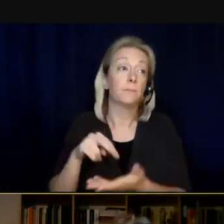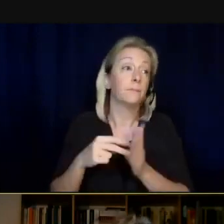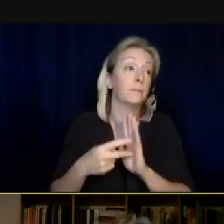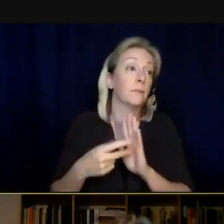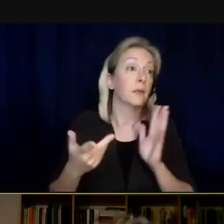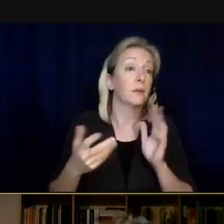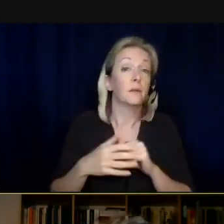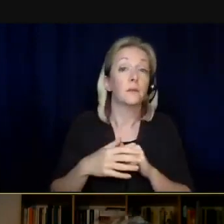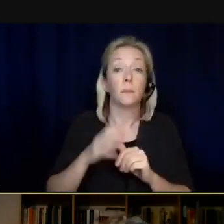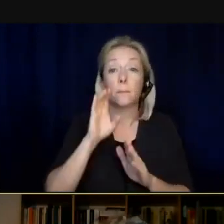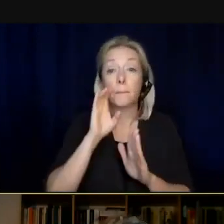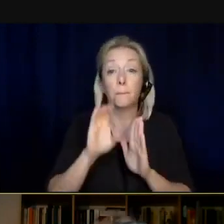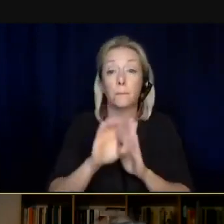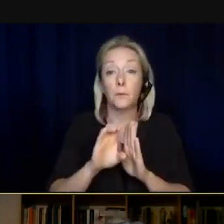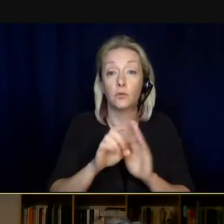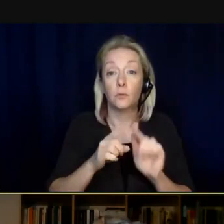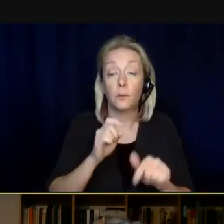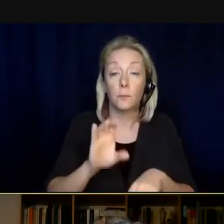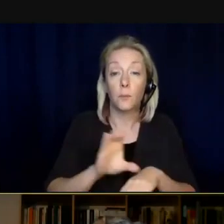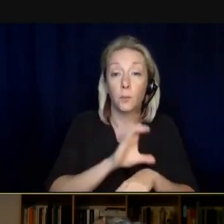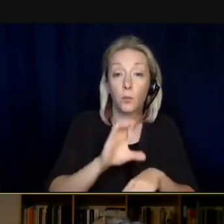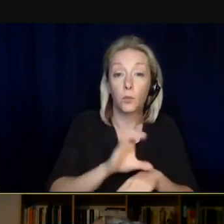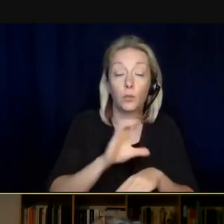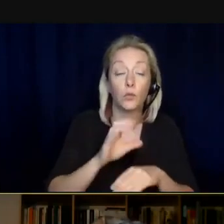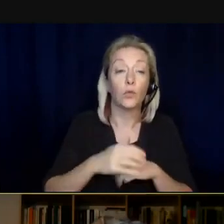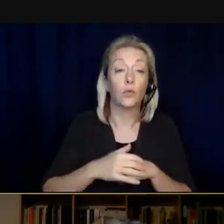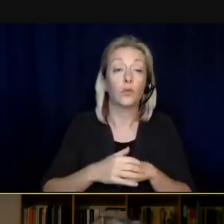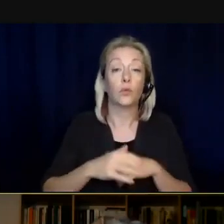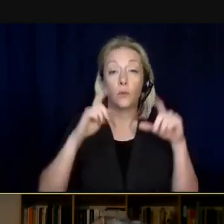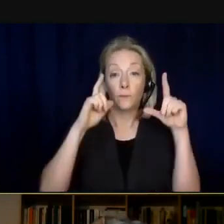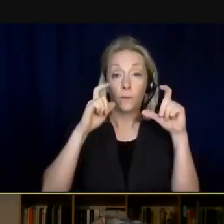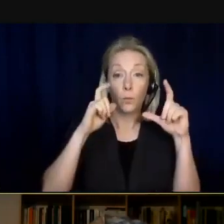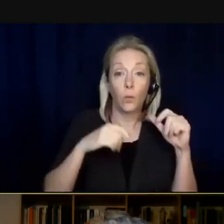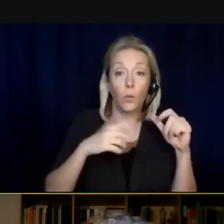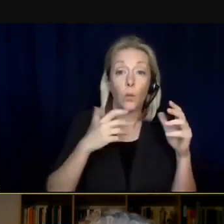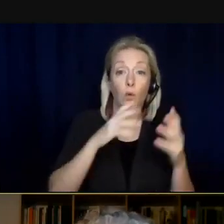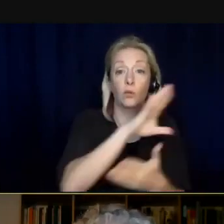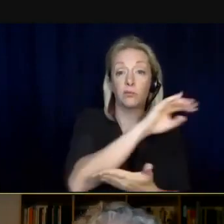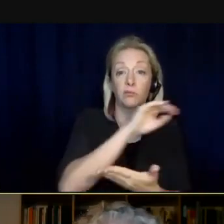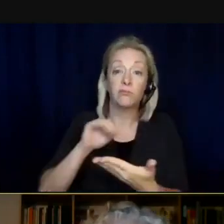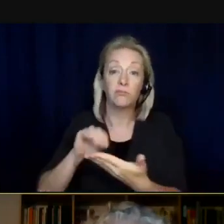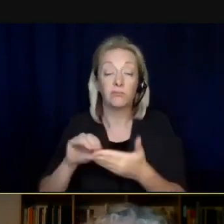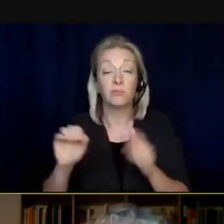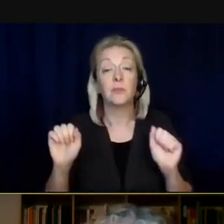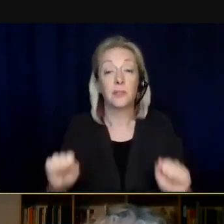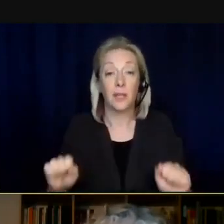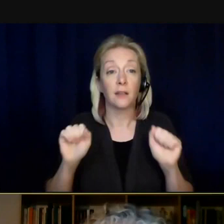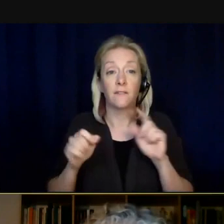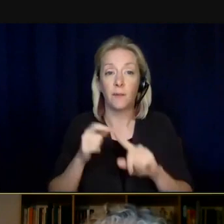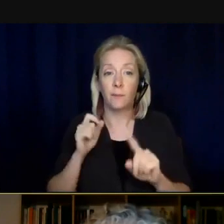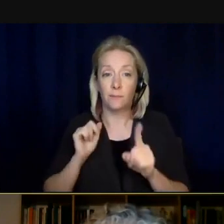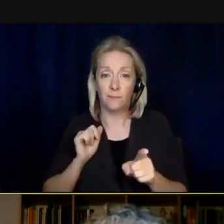a photo, a picture, and you want to add it to your creation, you can do it from